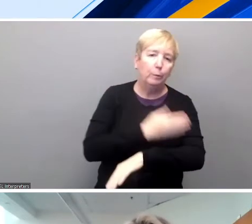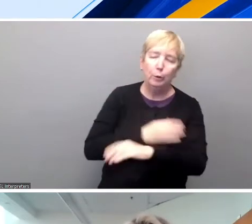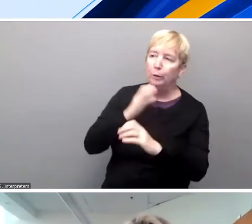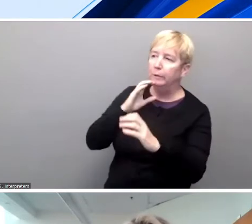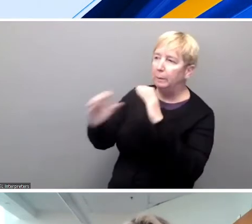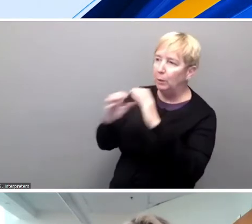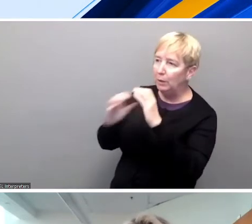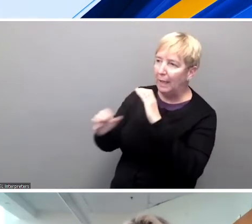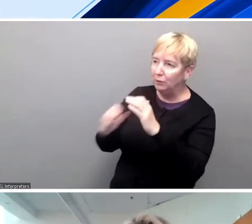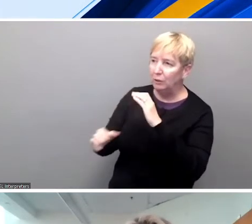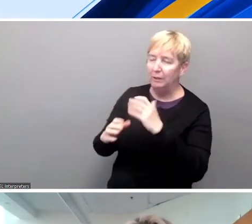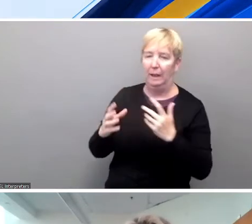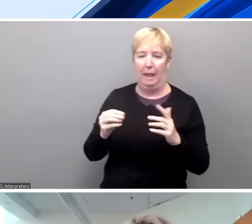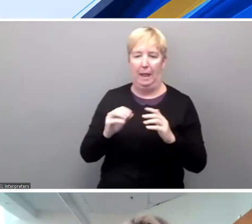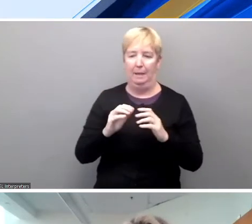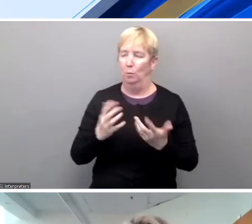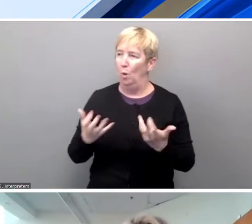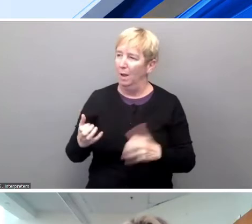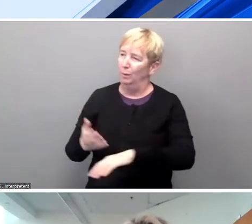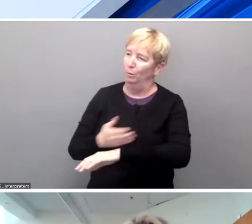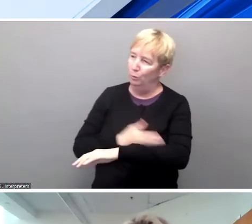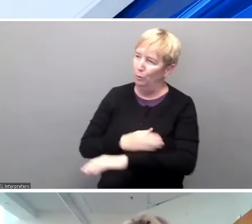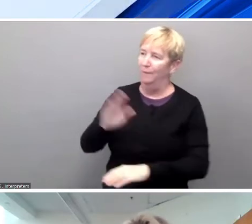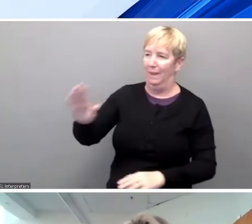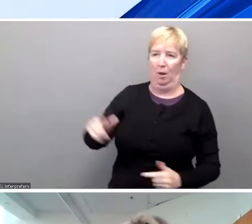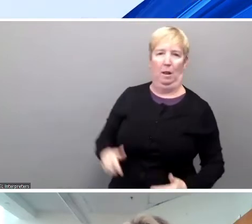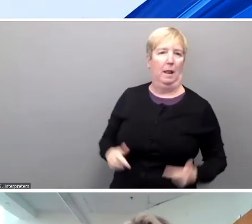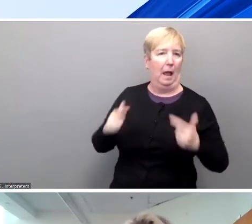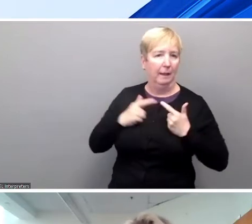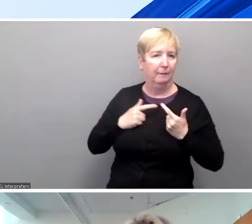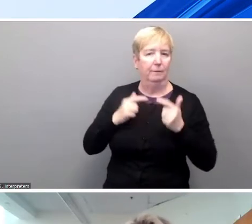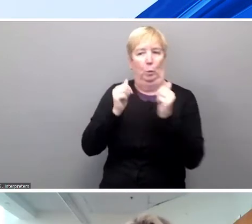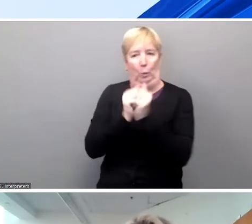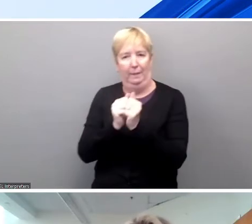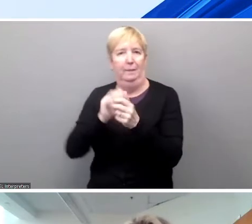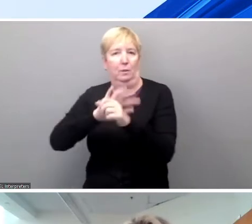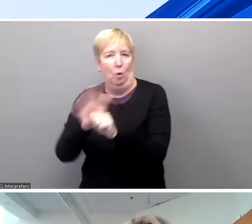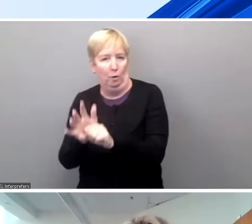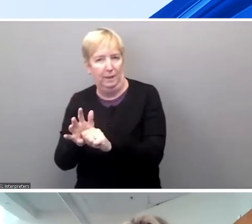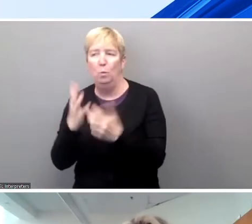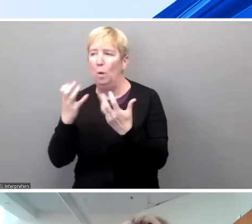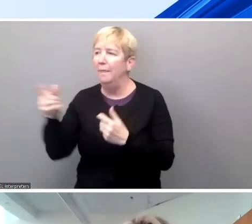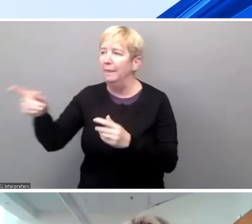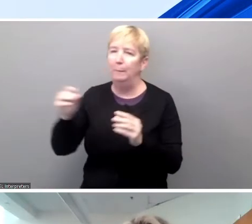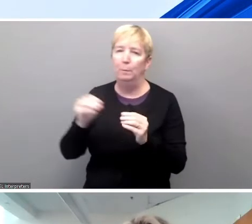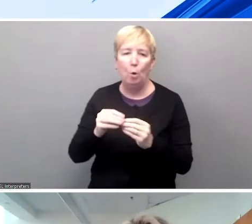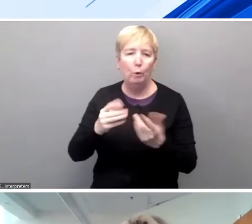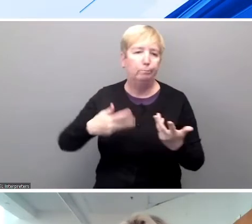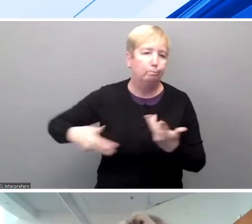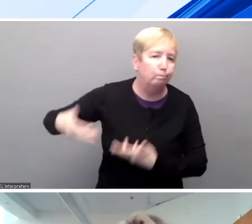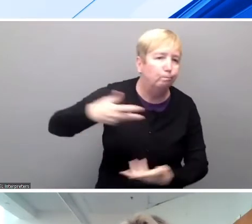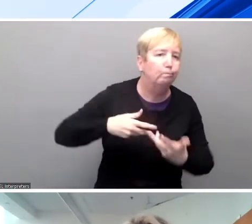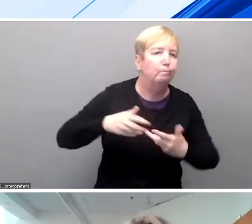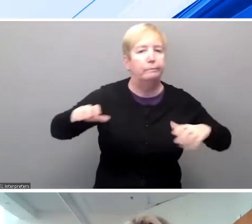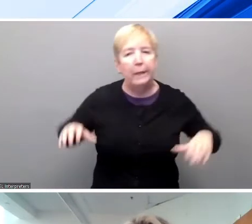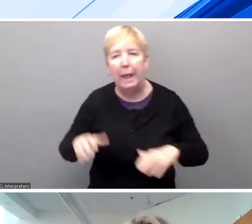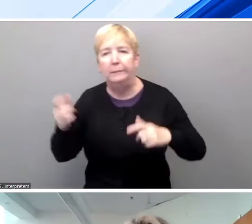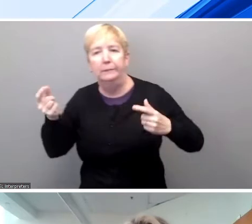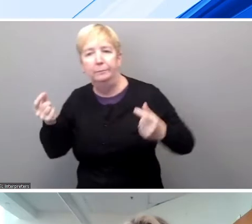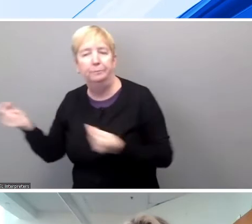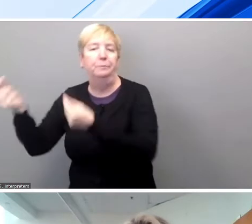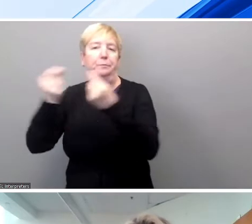COVID, so that people can be active again. And in terms of our senior population, we